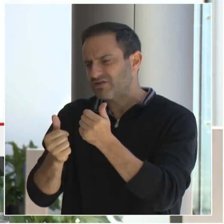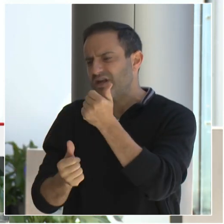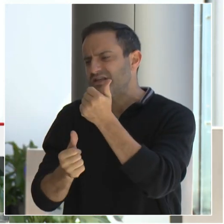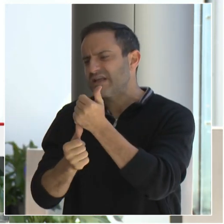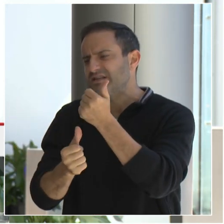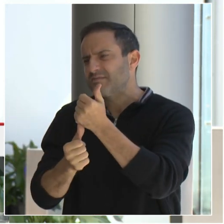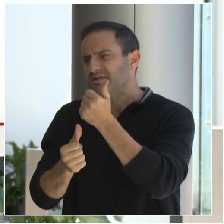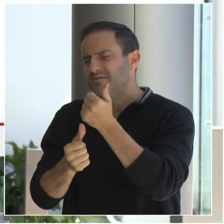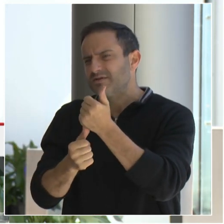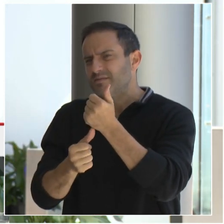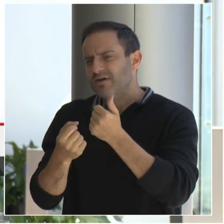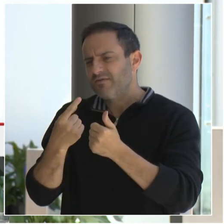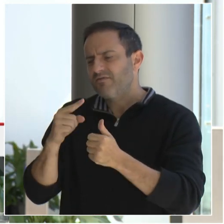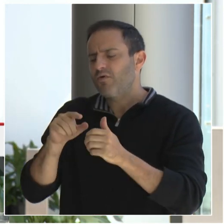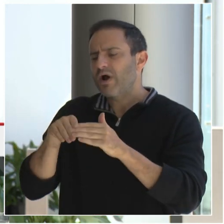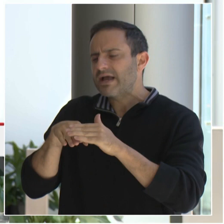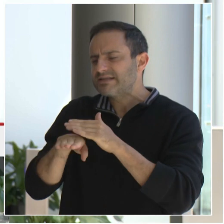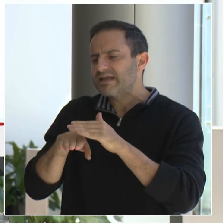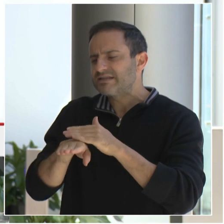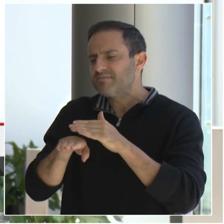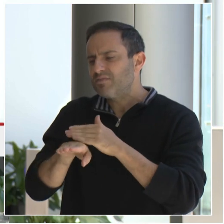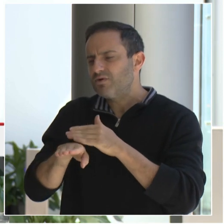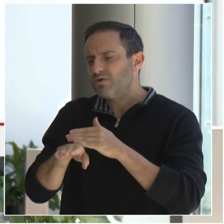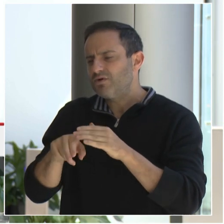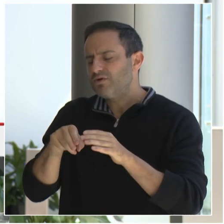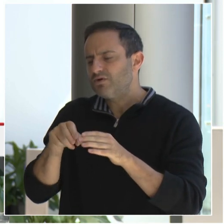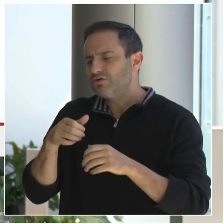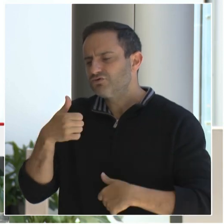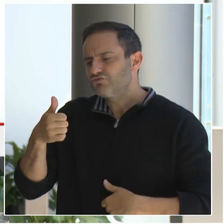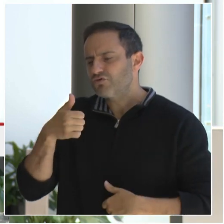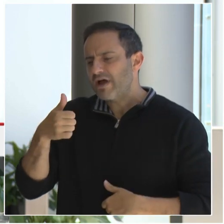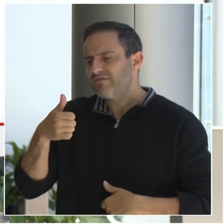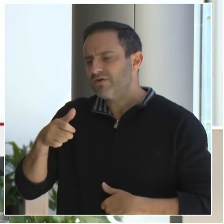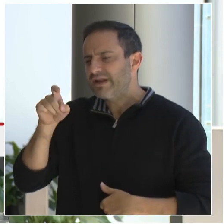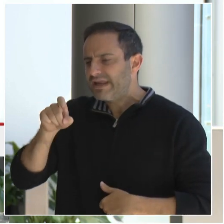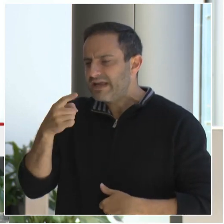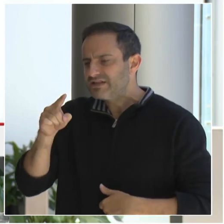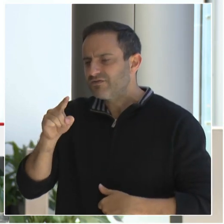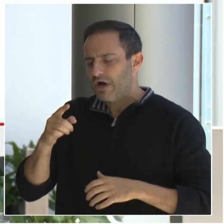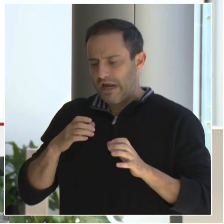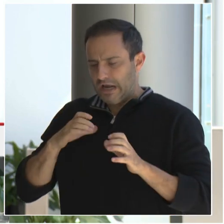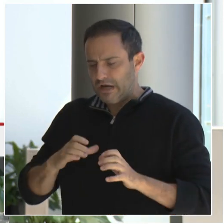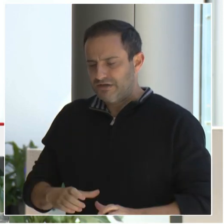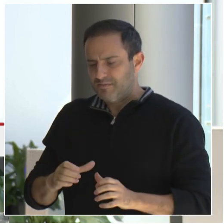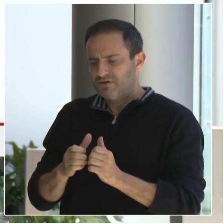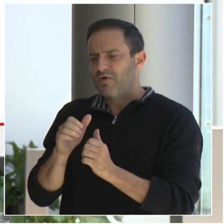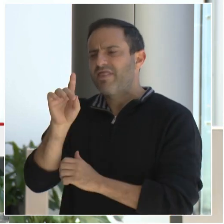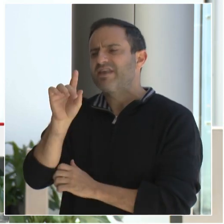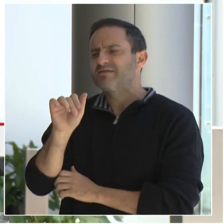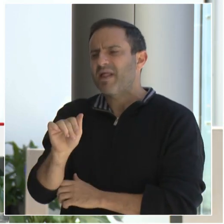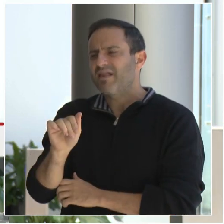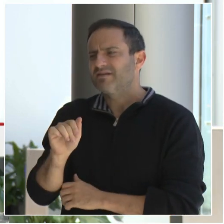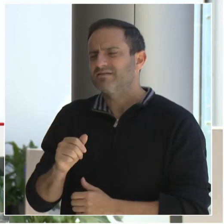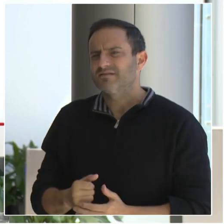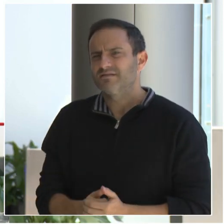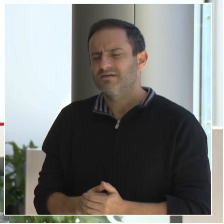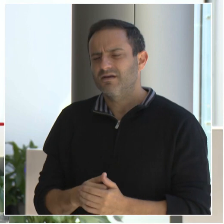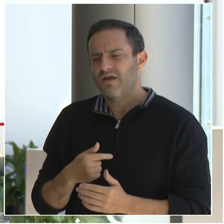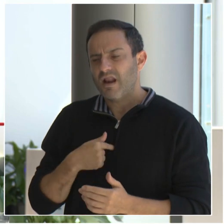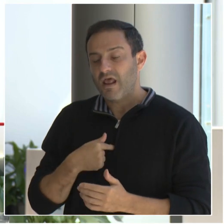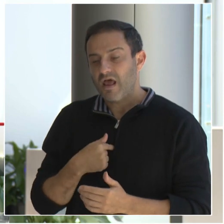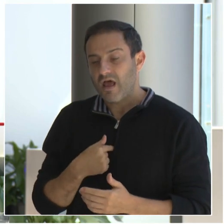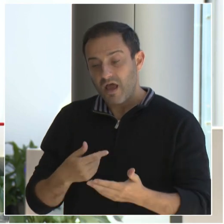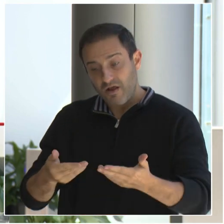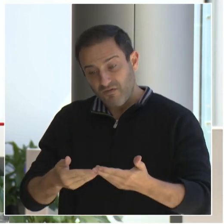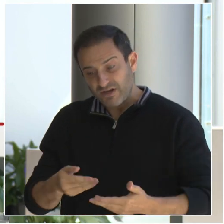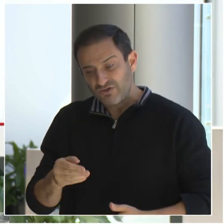meeting the accessible transit needs of our customers with disabilities. And I would also invite you to take a tour of